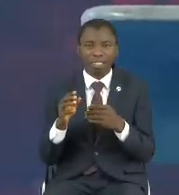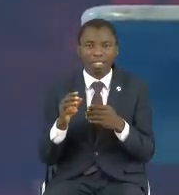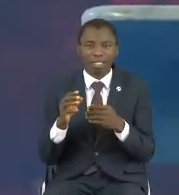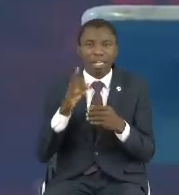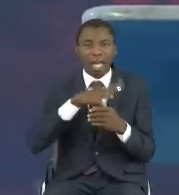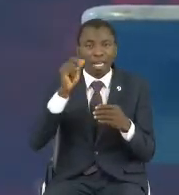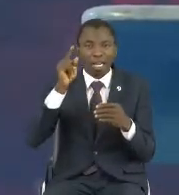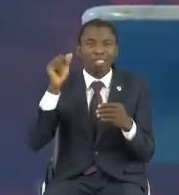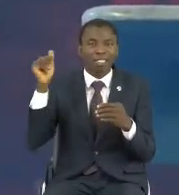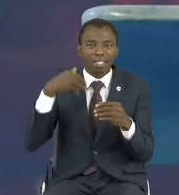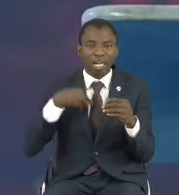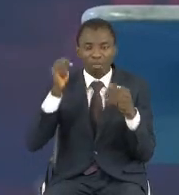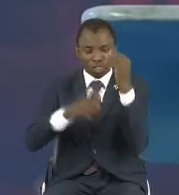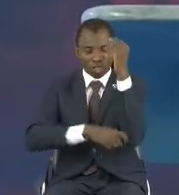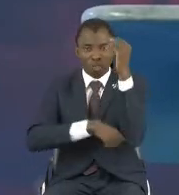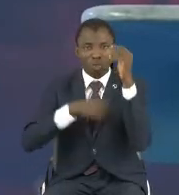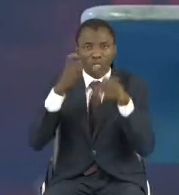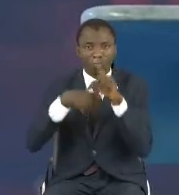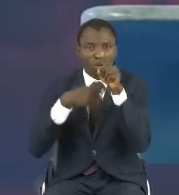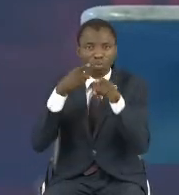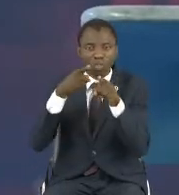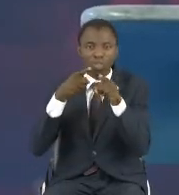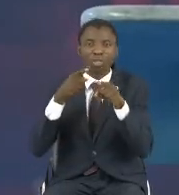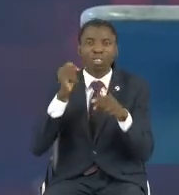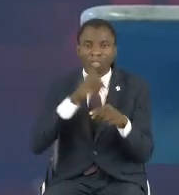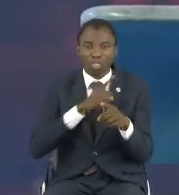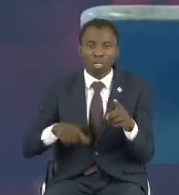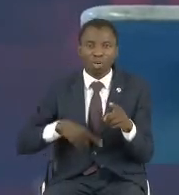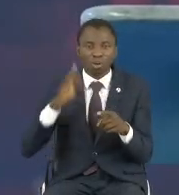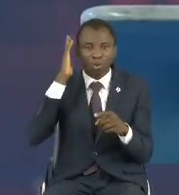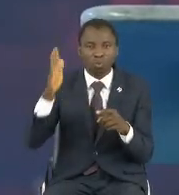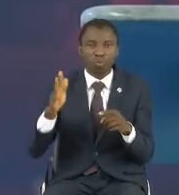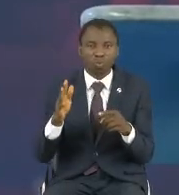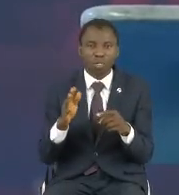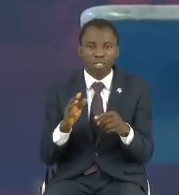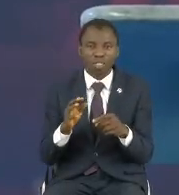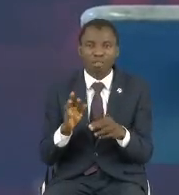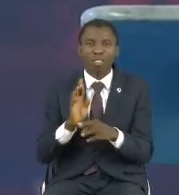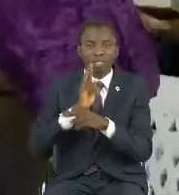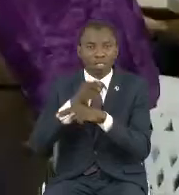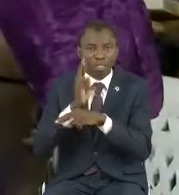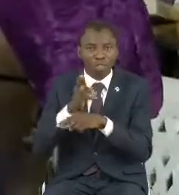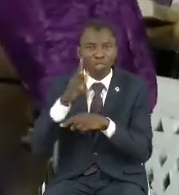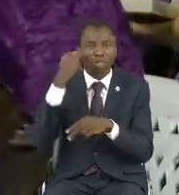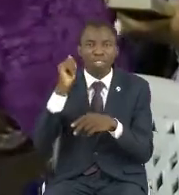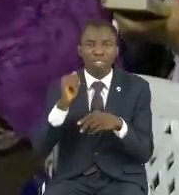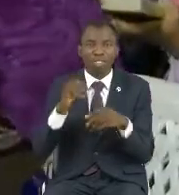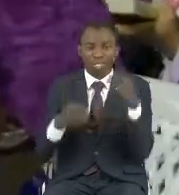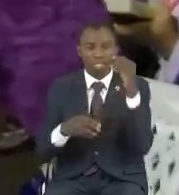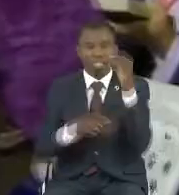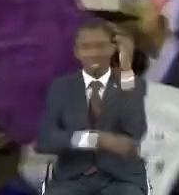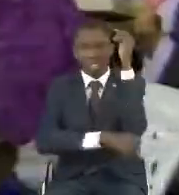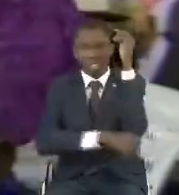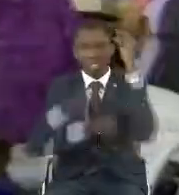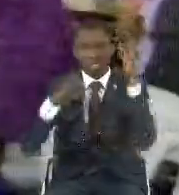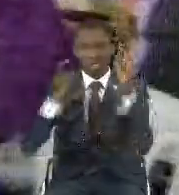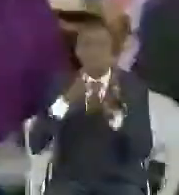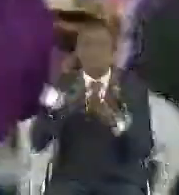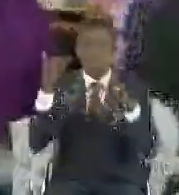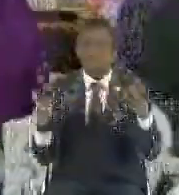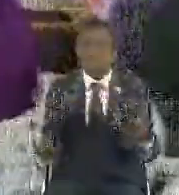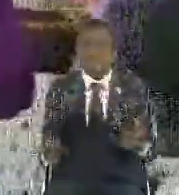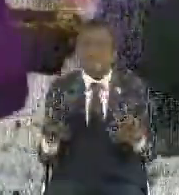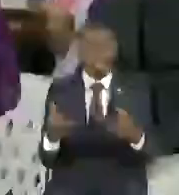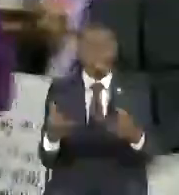stolen from you, the Lord will rebuke the thief tonight. And then he